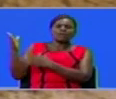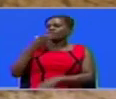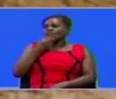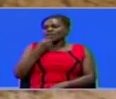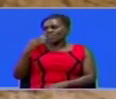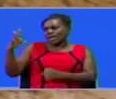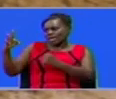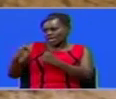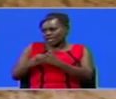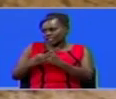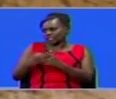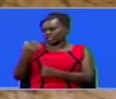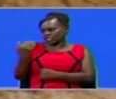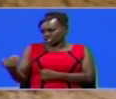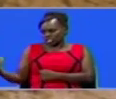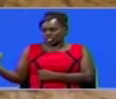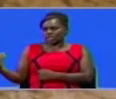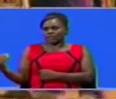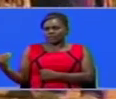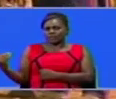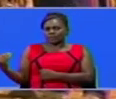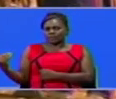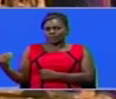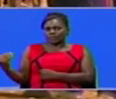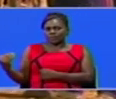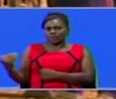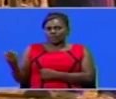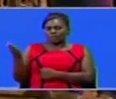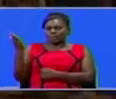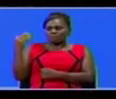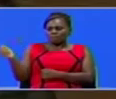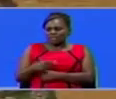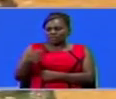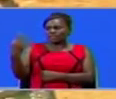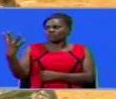father of eight, one morning inside a ranch. This was 4 months ago.